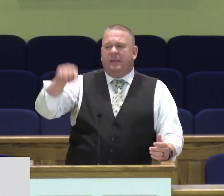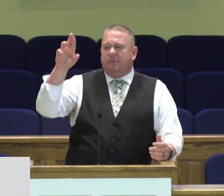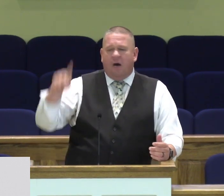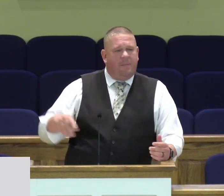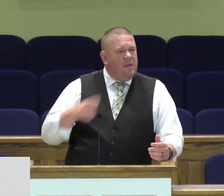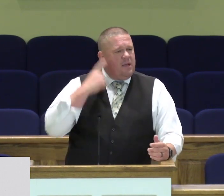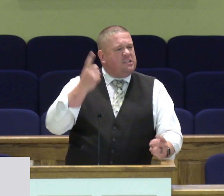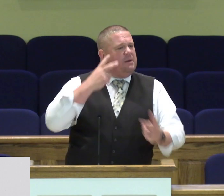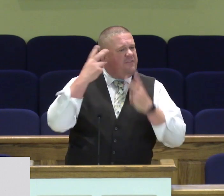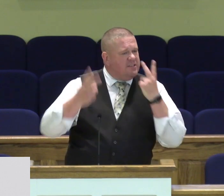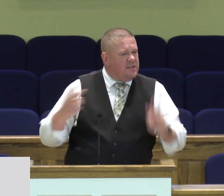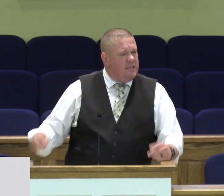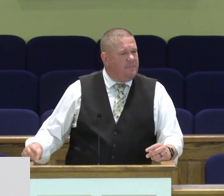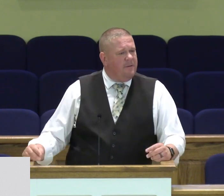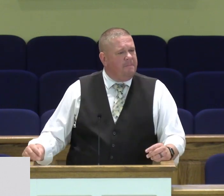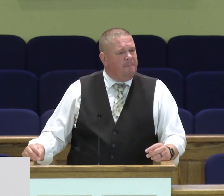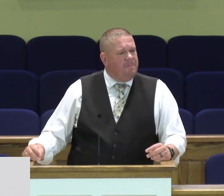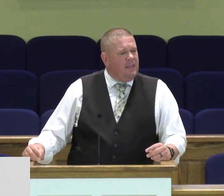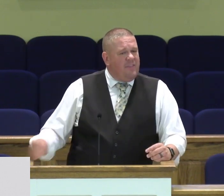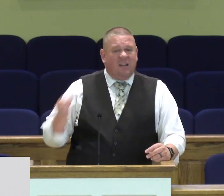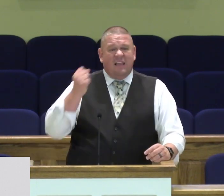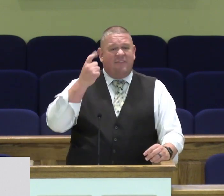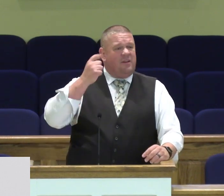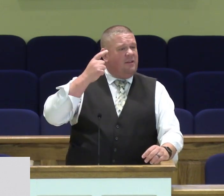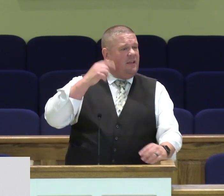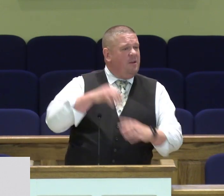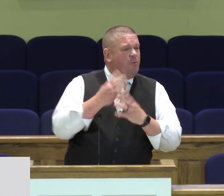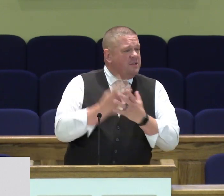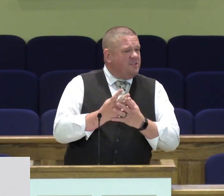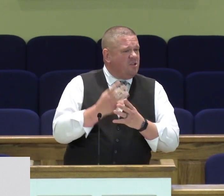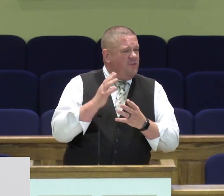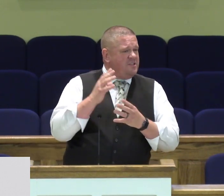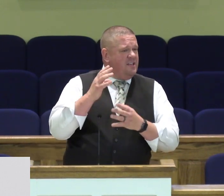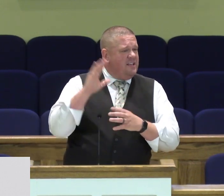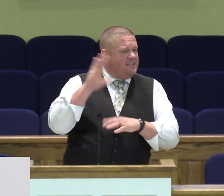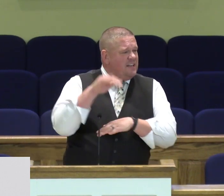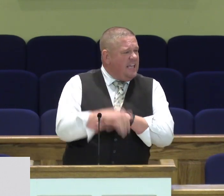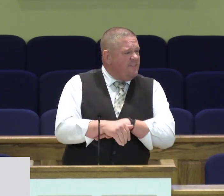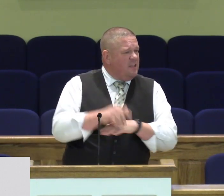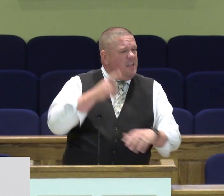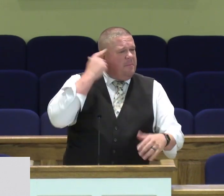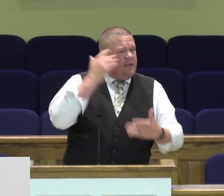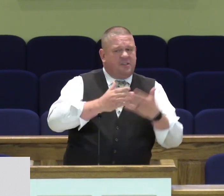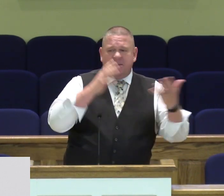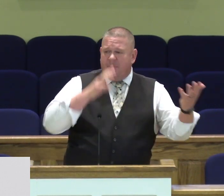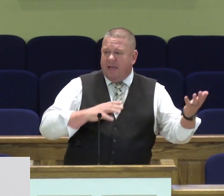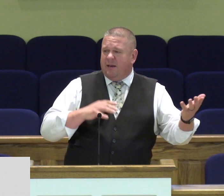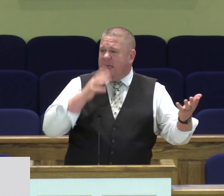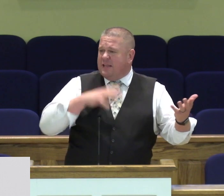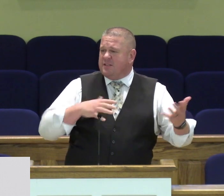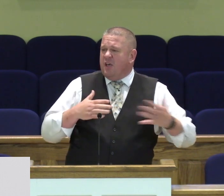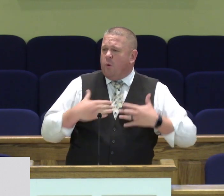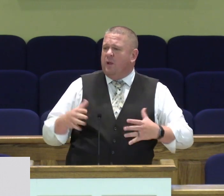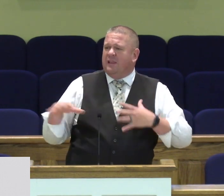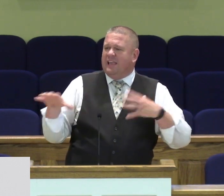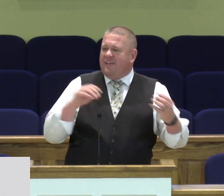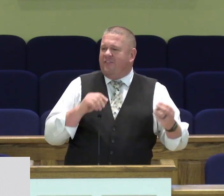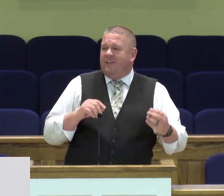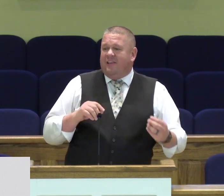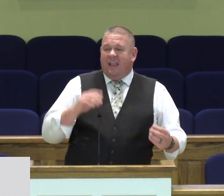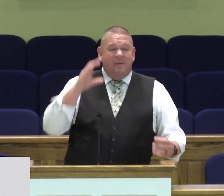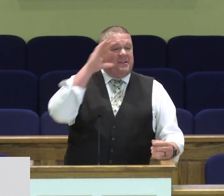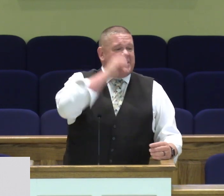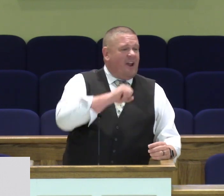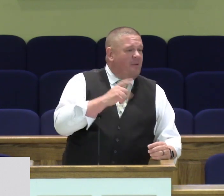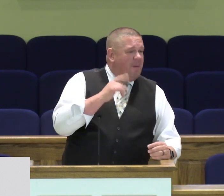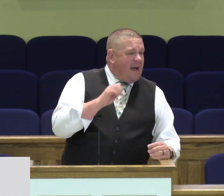somebody picked him up, because somebody visited him. And then 11 in the prison service Sunday evening, because some men and ladies were willing to leave,